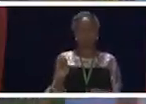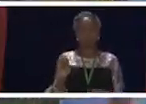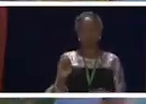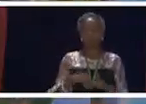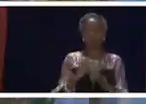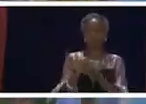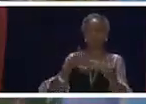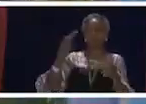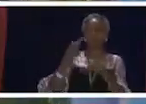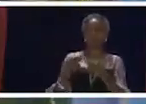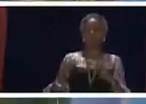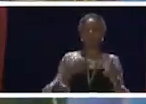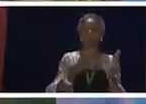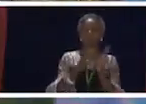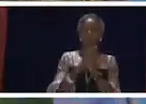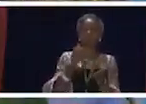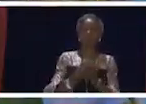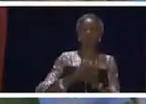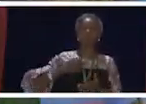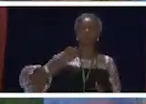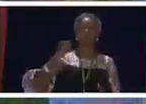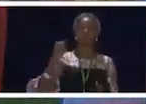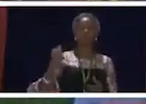In Jesus' name, we have prayed.